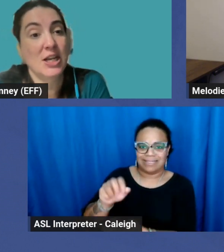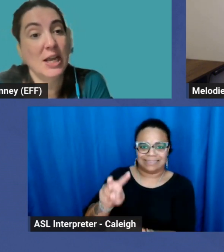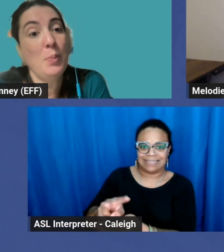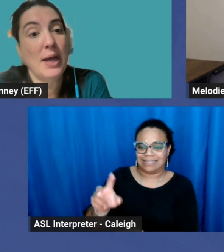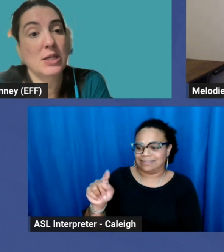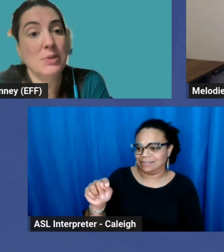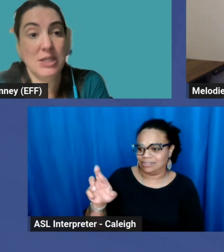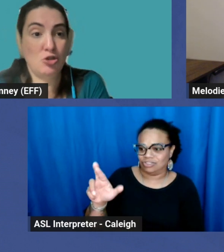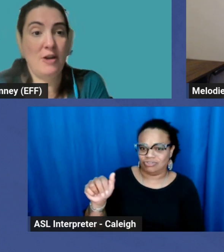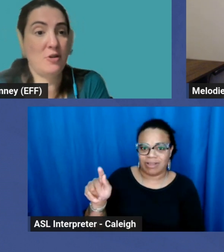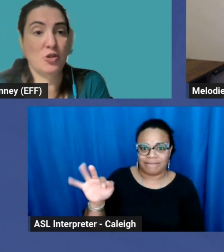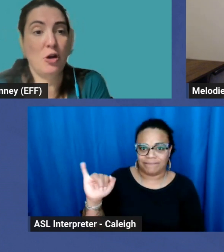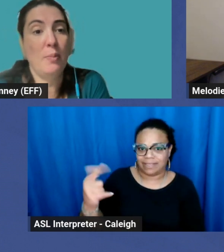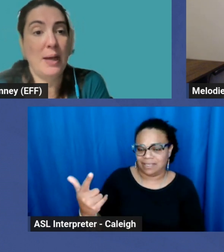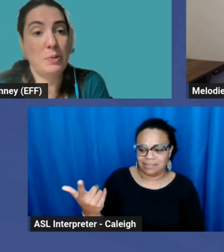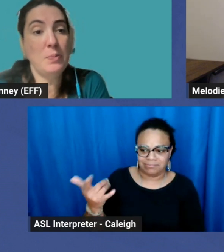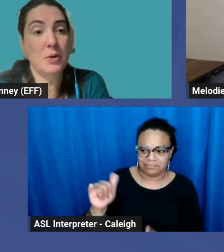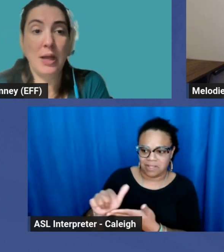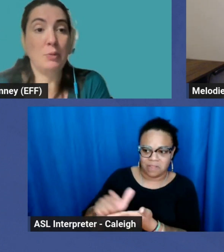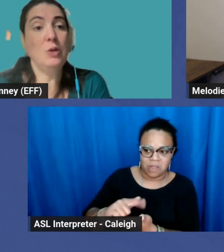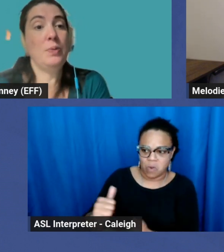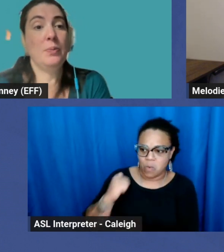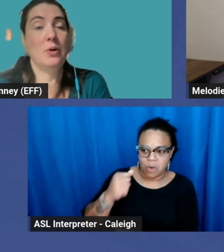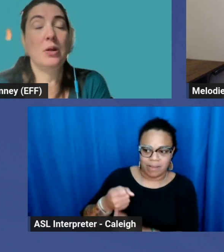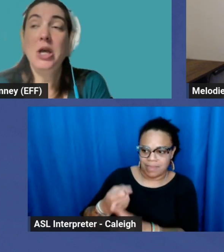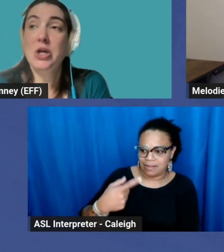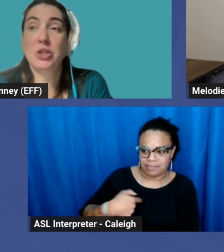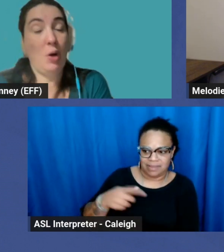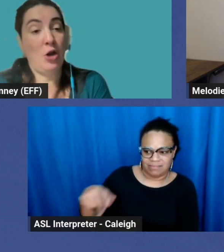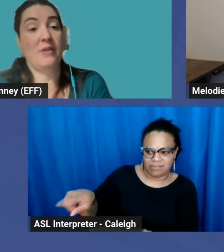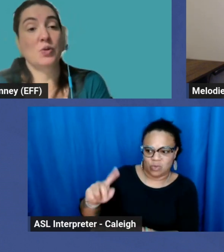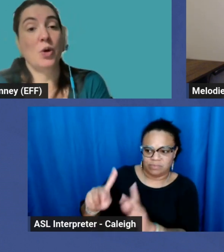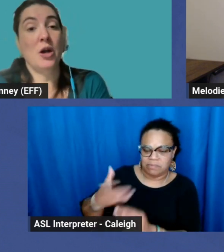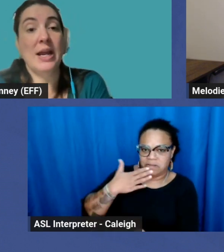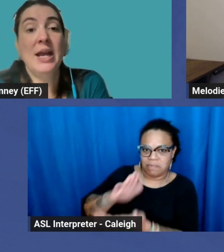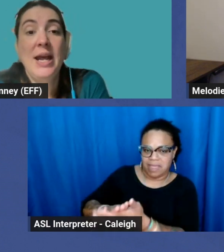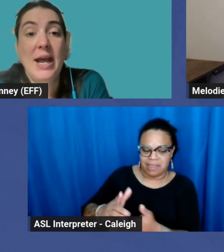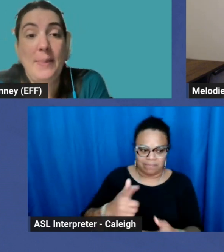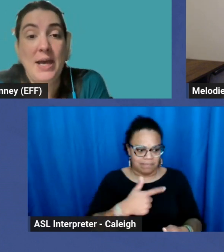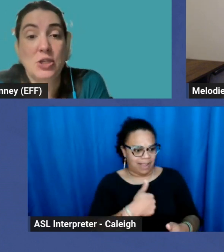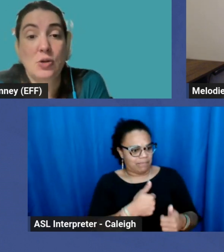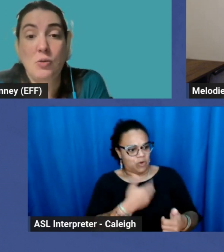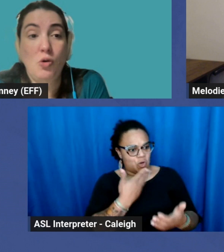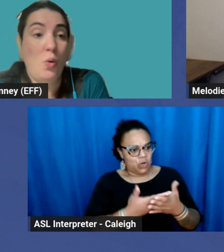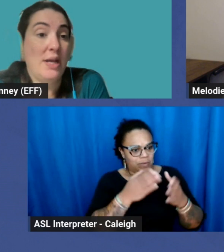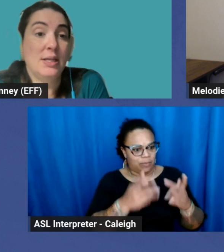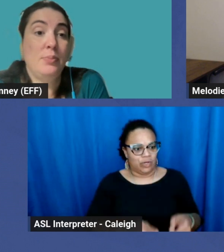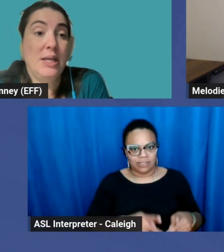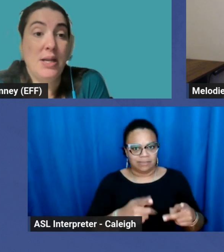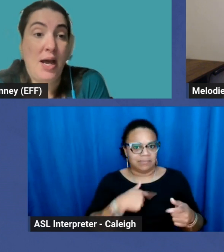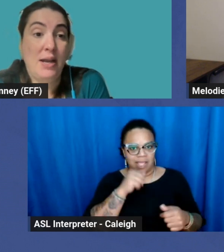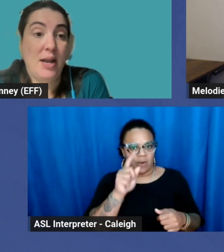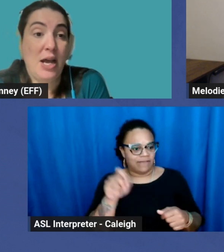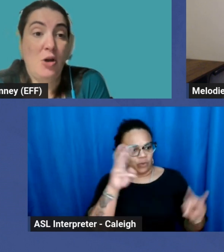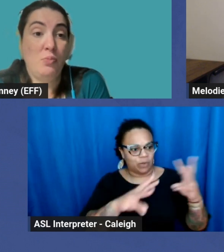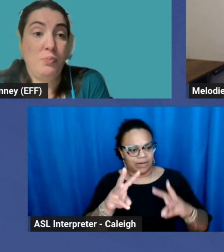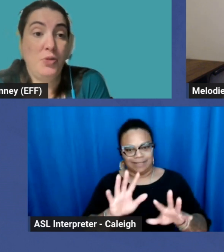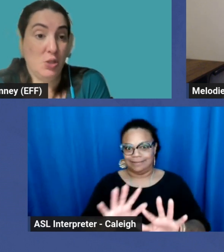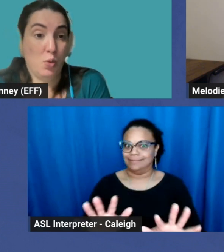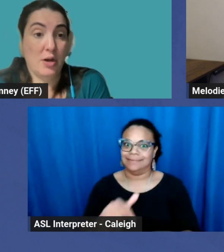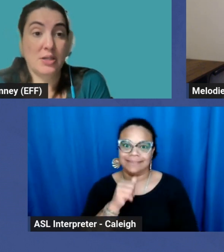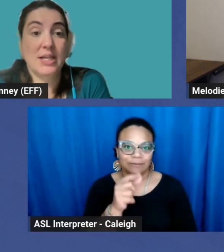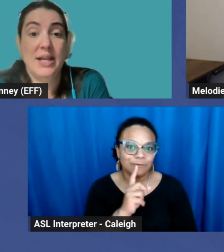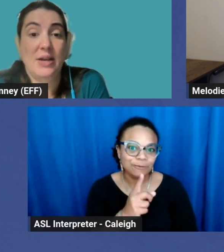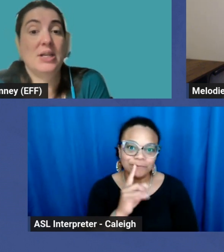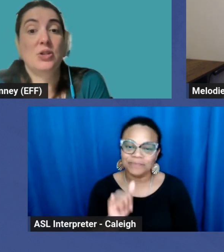isn't going to impact me. Sex traffickers are all bad people. I'm good people, so I don't have to worry. And that's quite simply not how